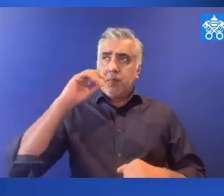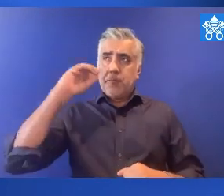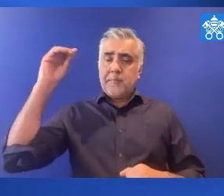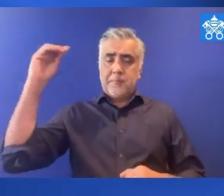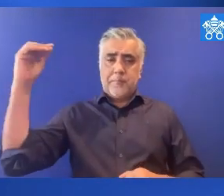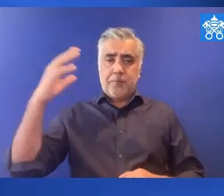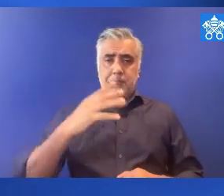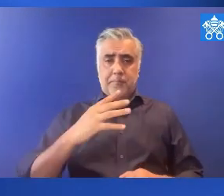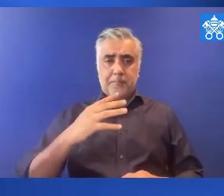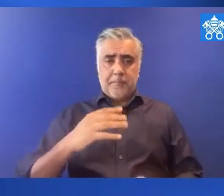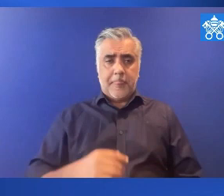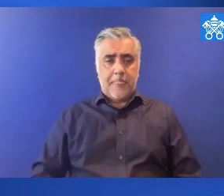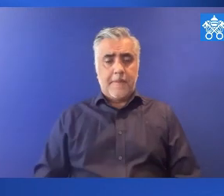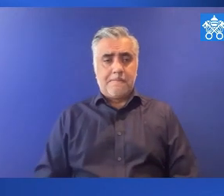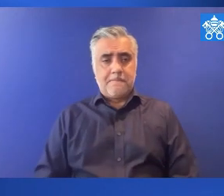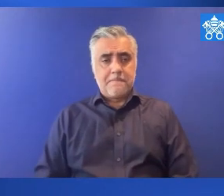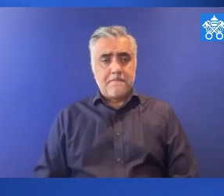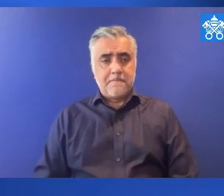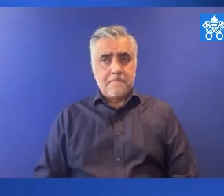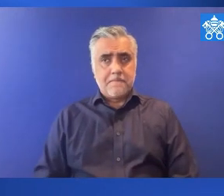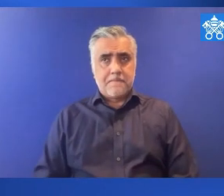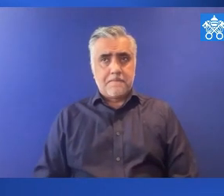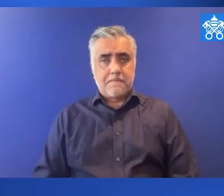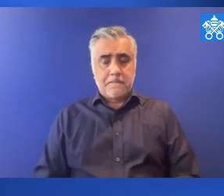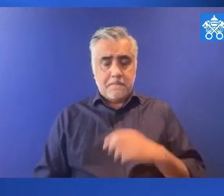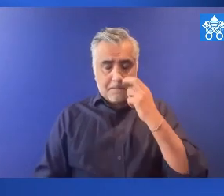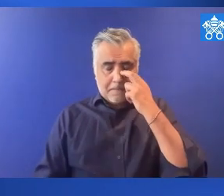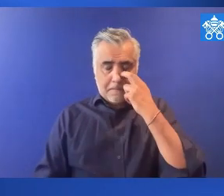morning in St. Peter's Square of the Vatican.